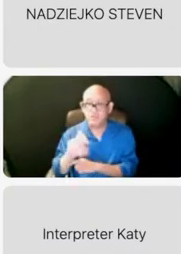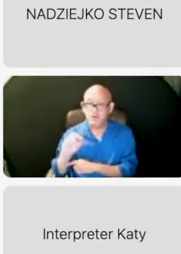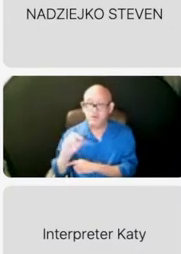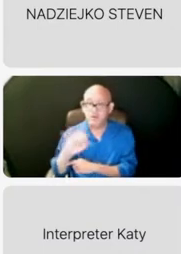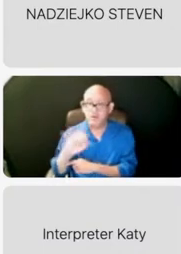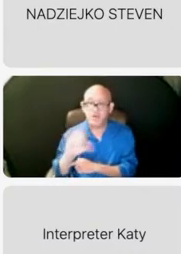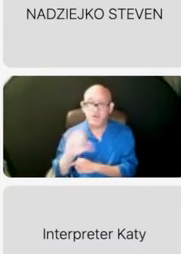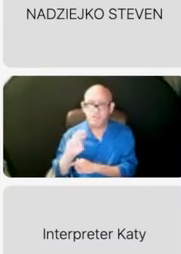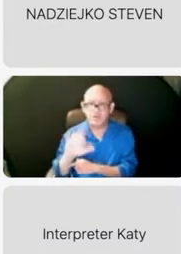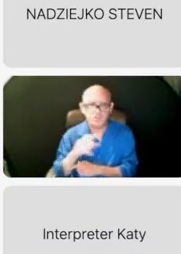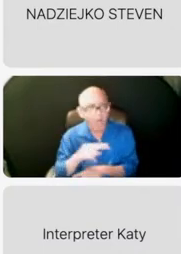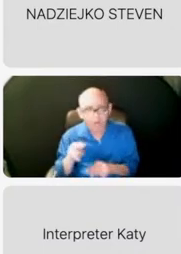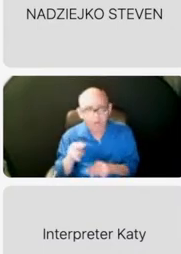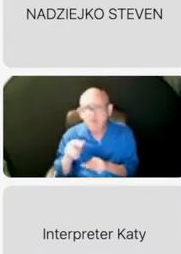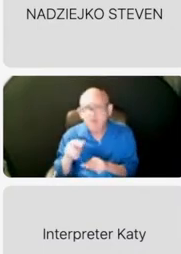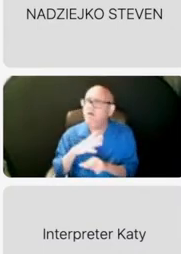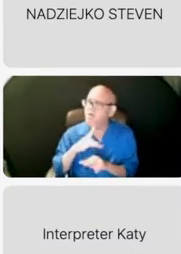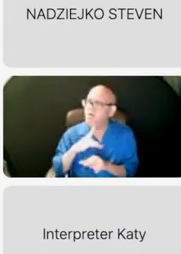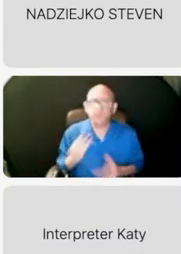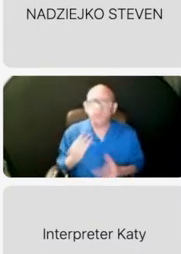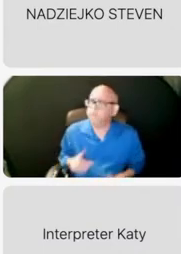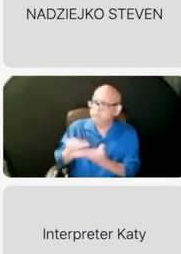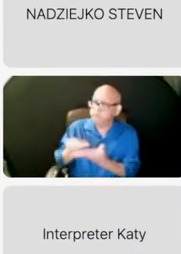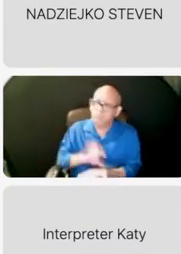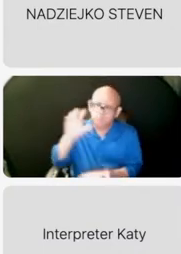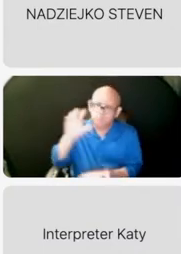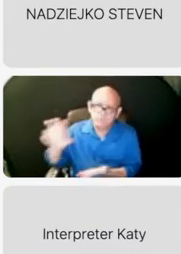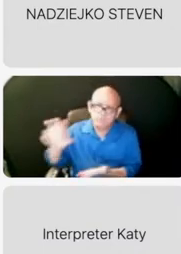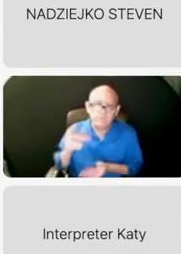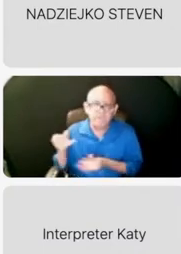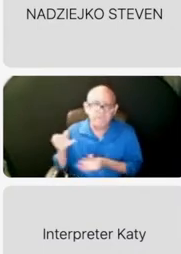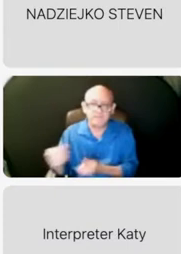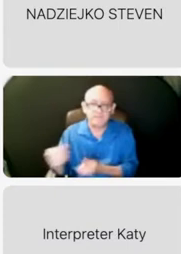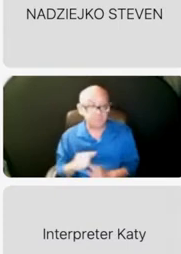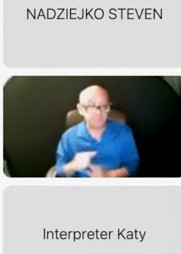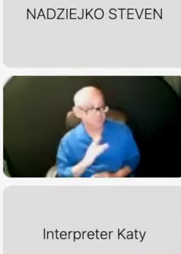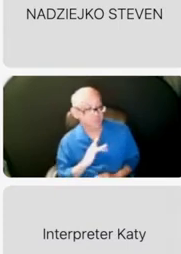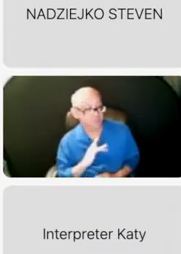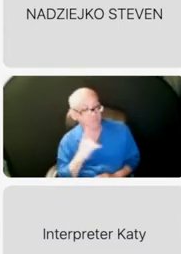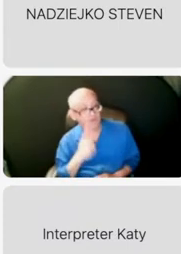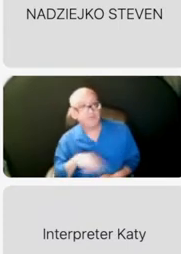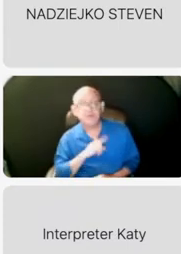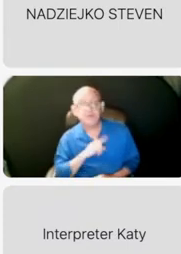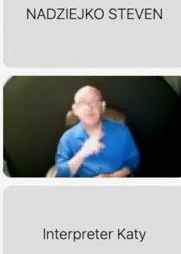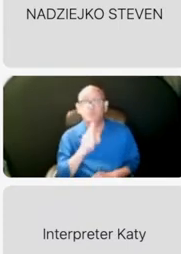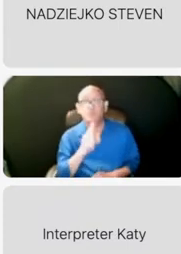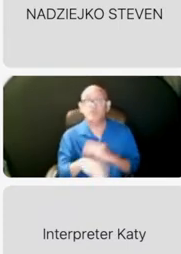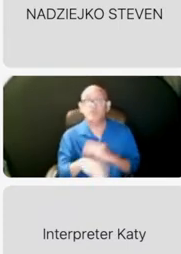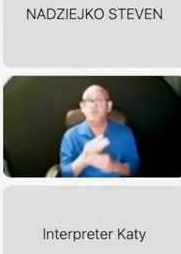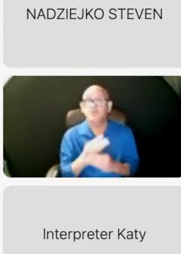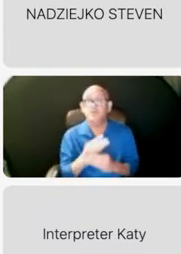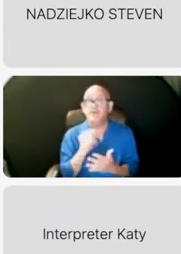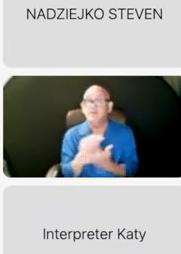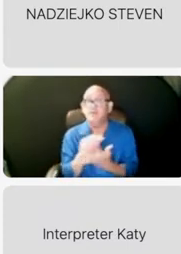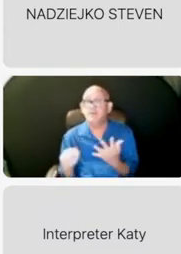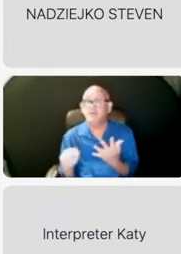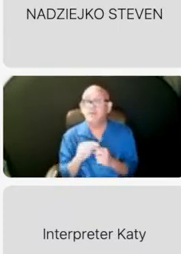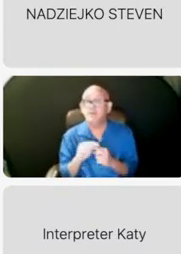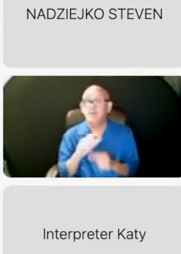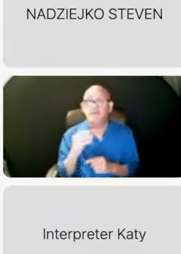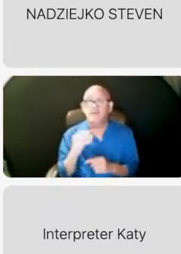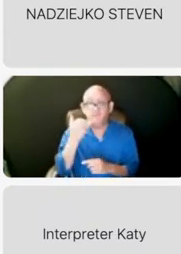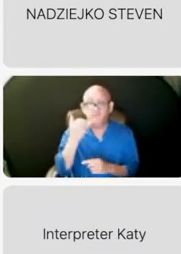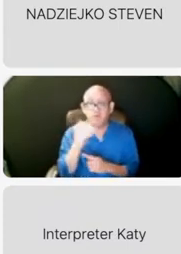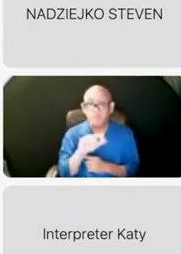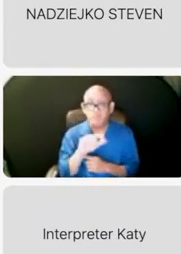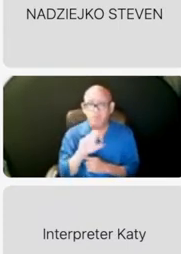is a true milestone for case of armor in the real world case of armor is categorized in the mobile phone accessory industry and within the